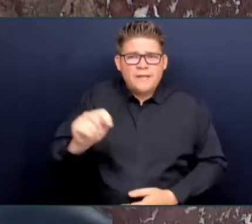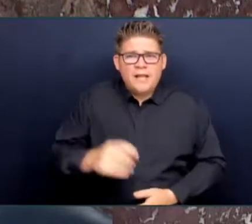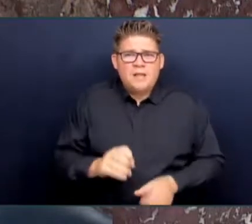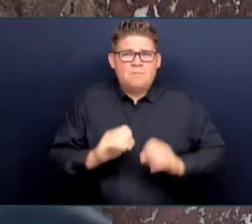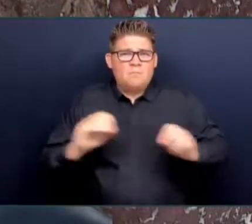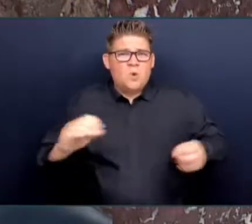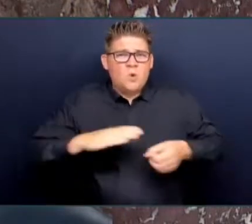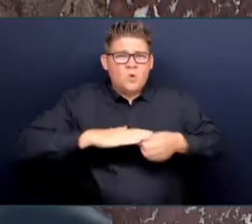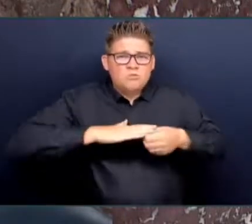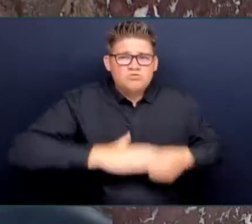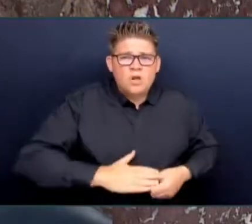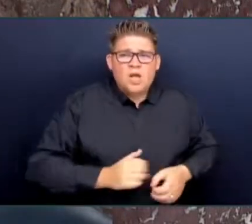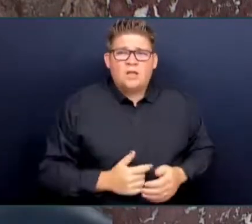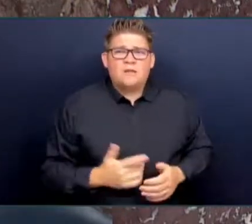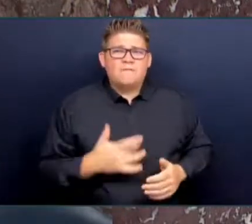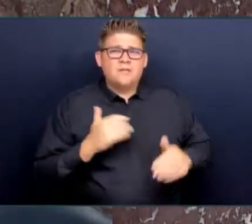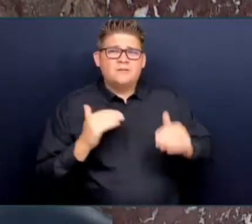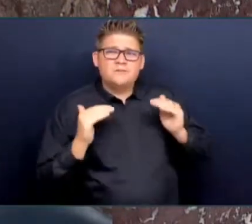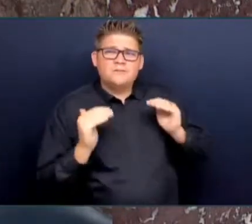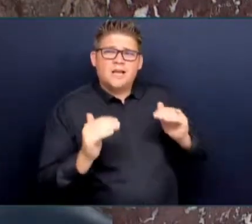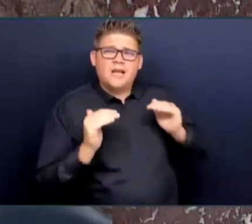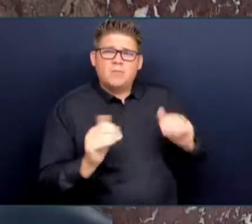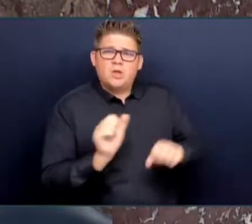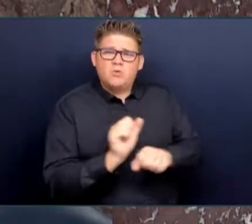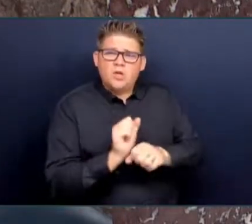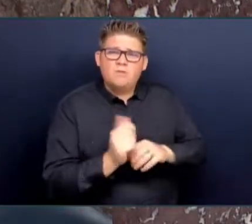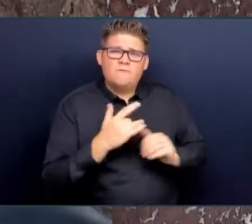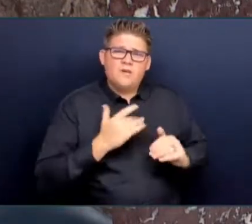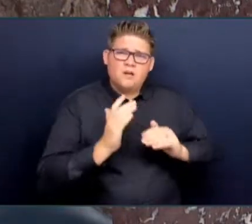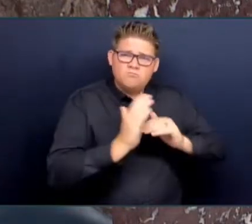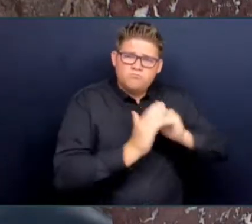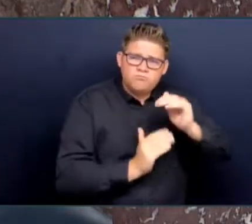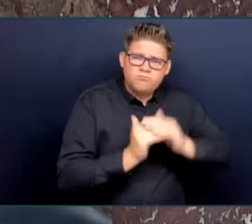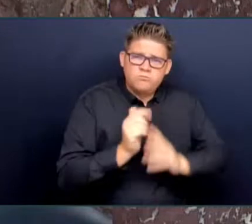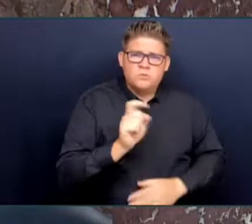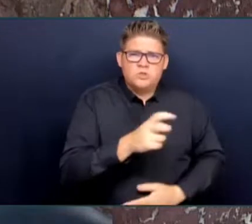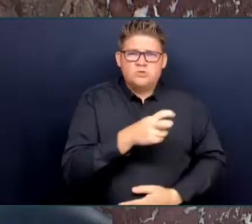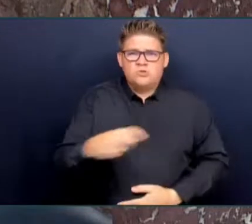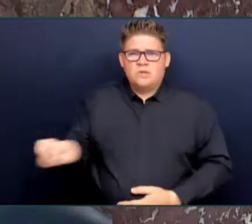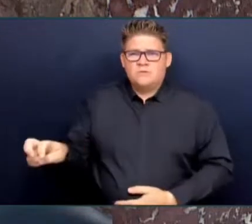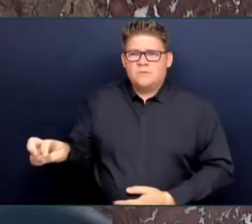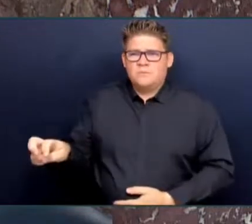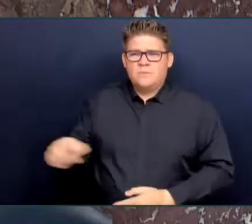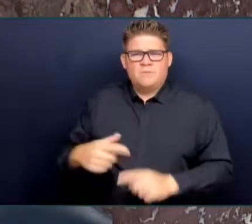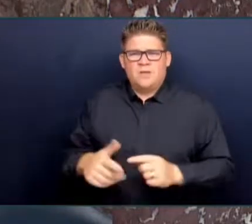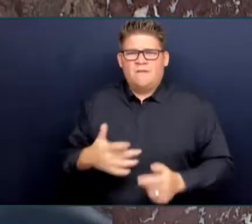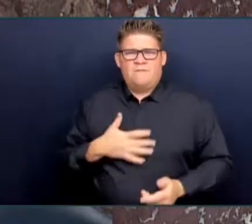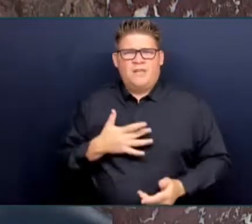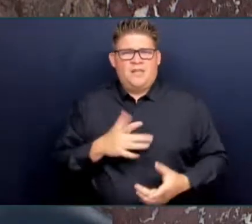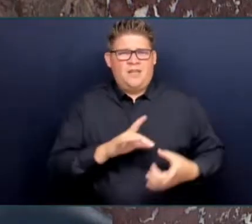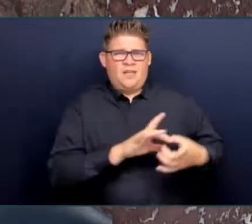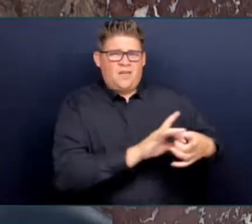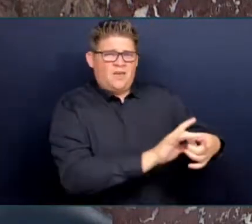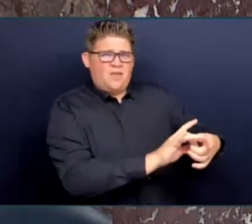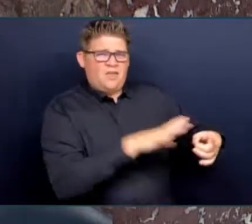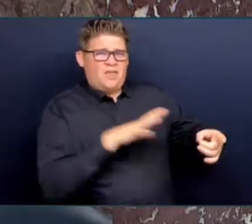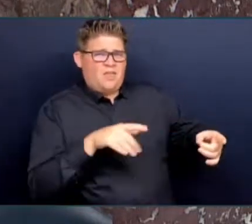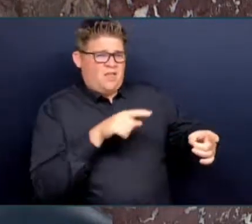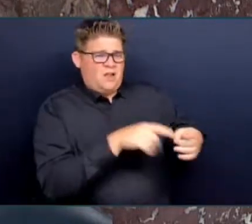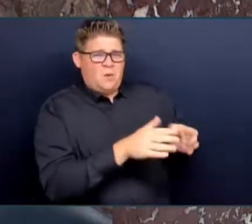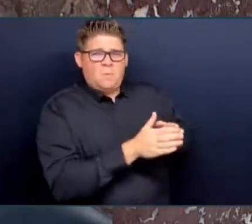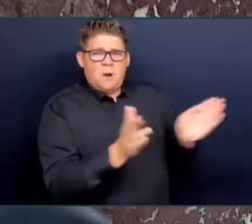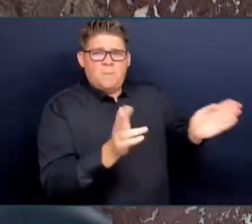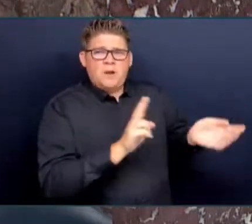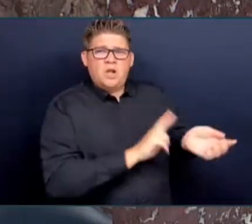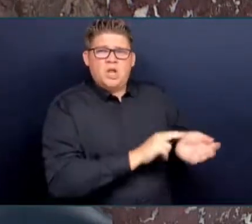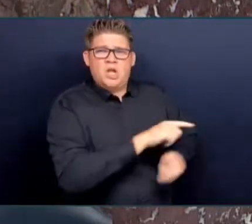co-workers high and dry." End of quote. Mr. Speaker, there is no better picture of a healthcare system